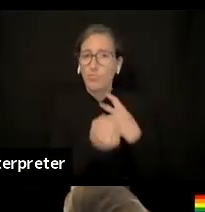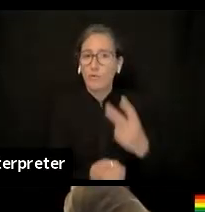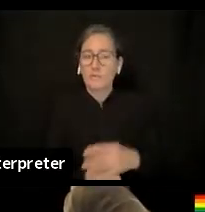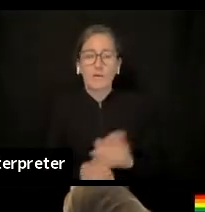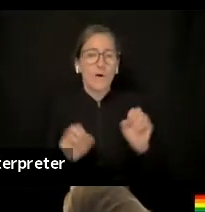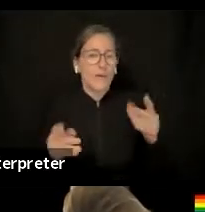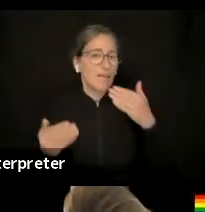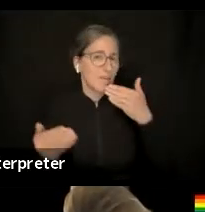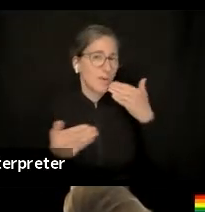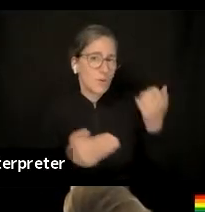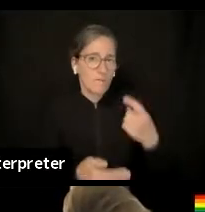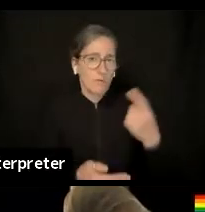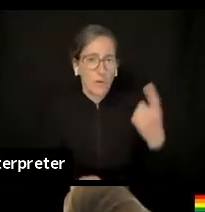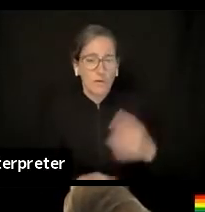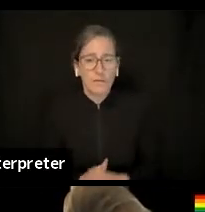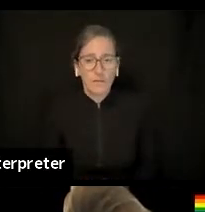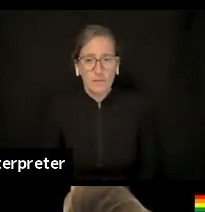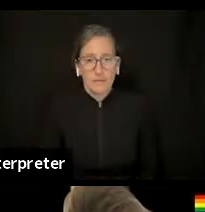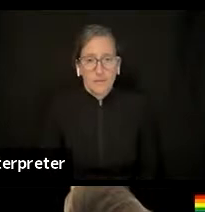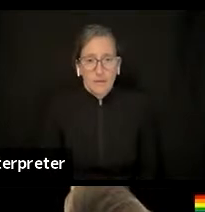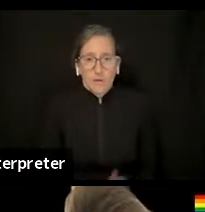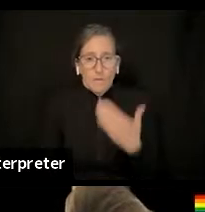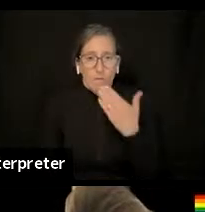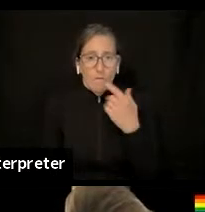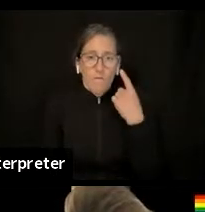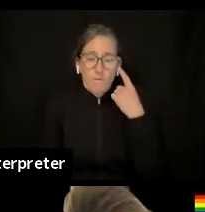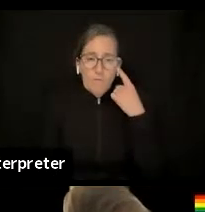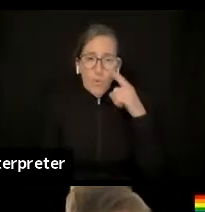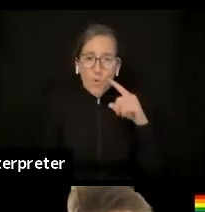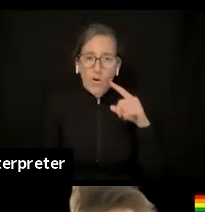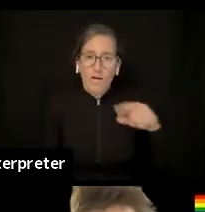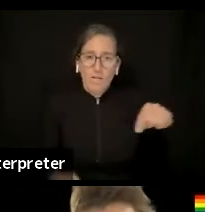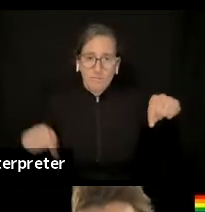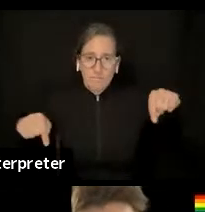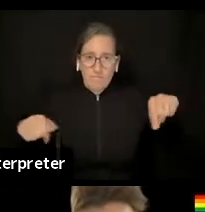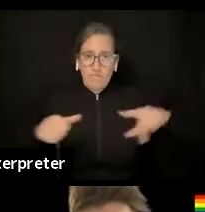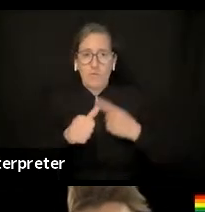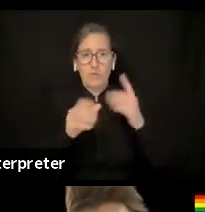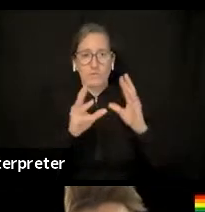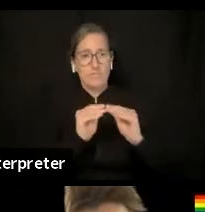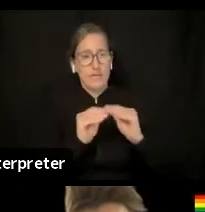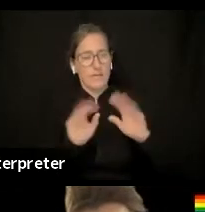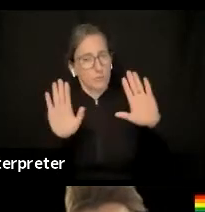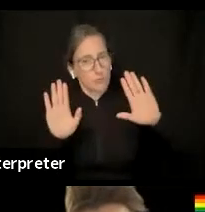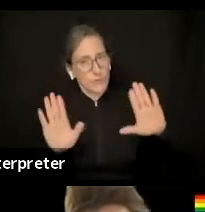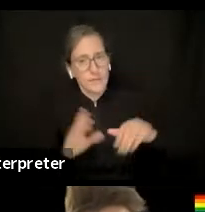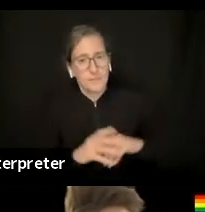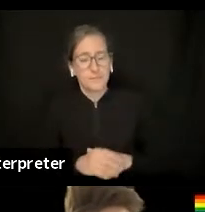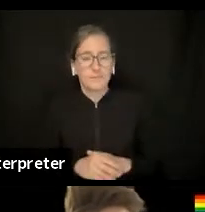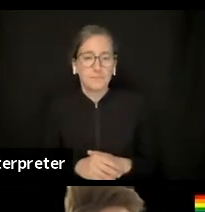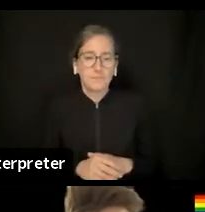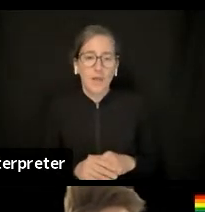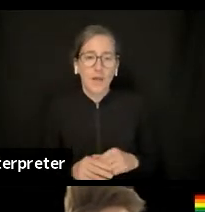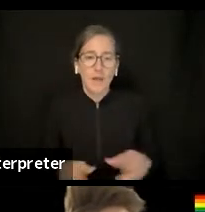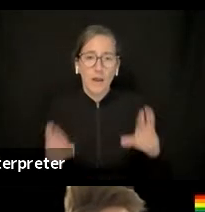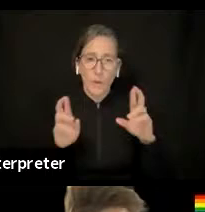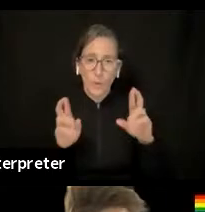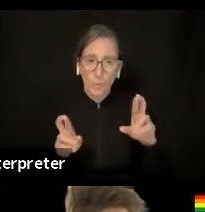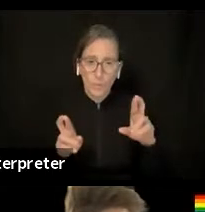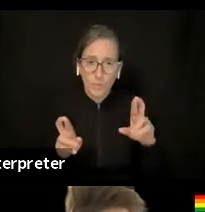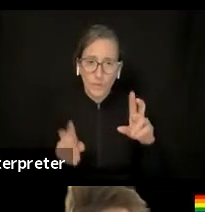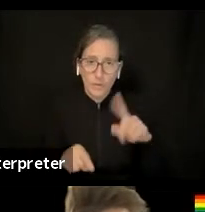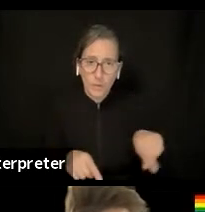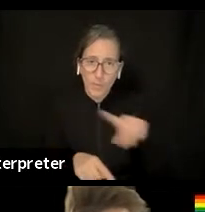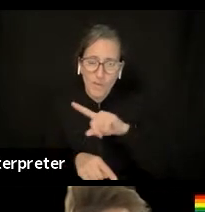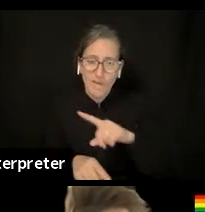you, everyone, for this great first meeting. And hope you have a